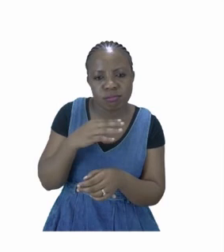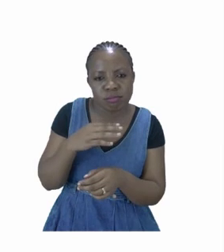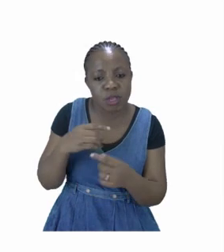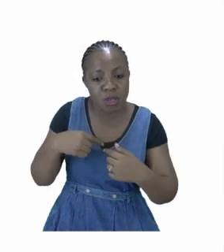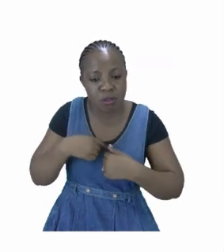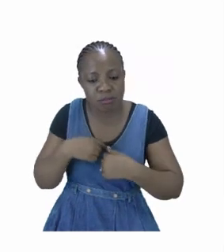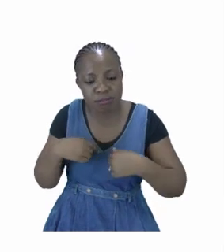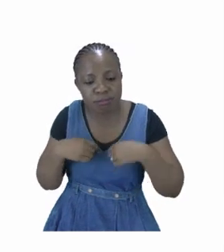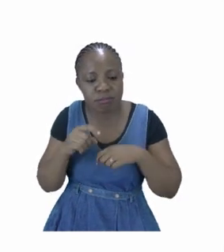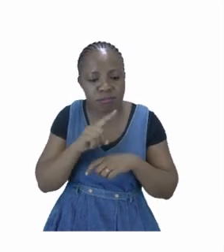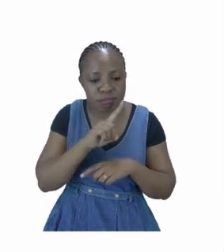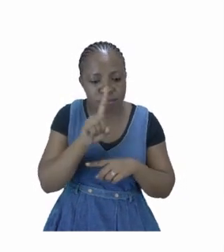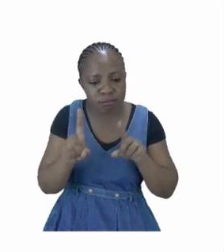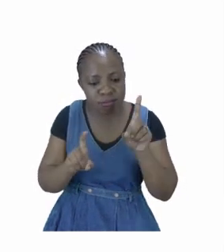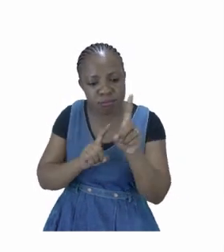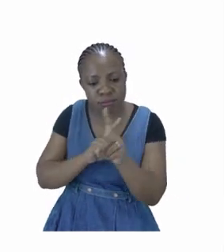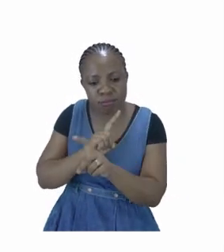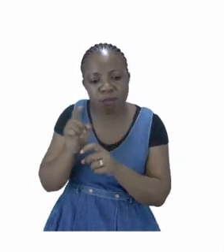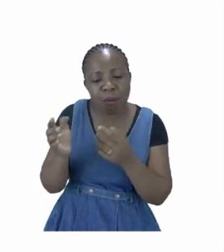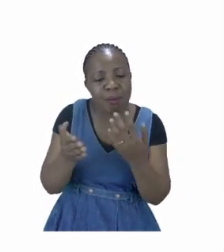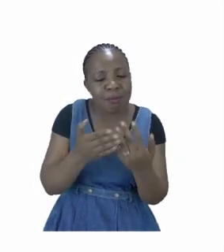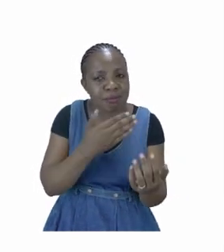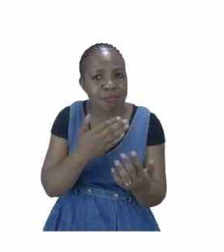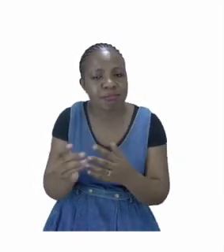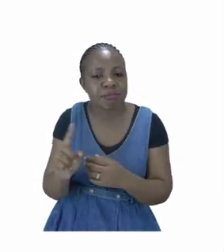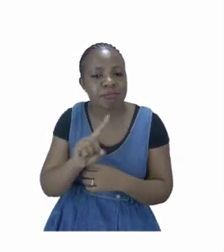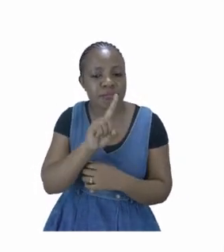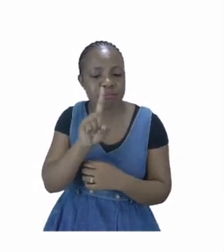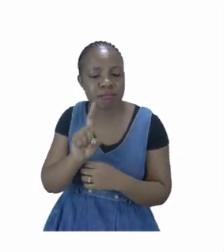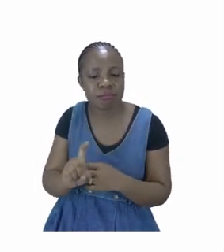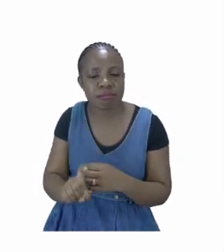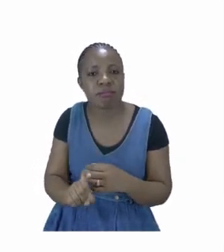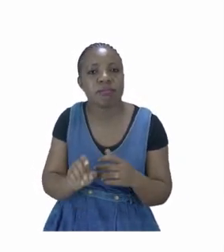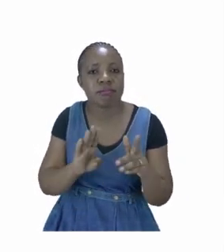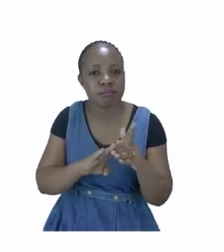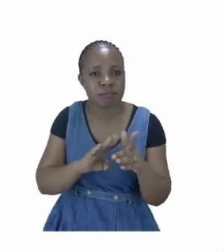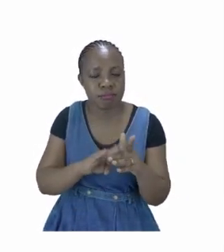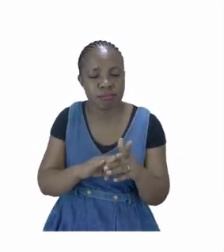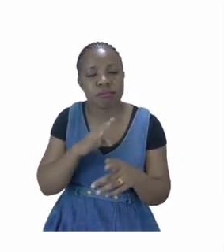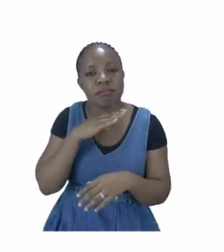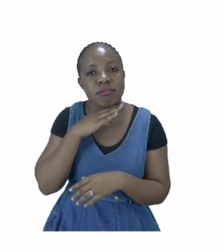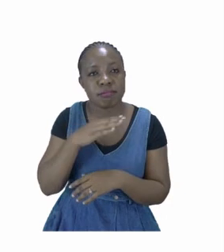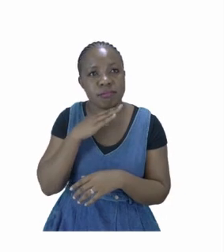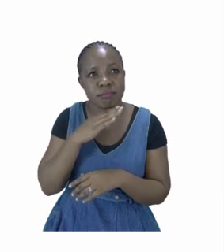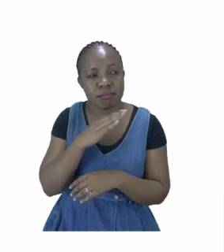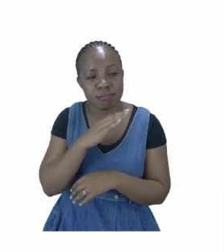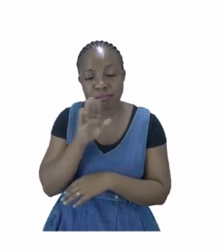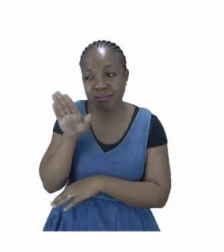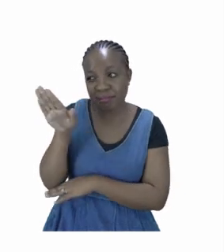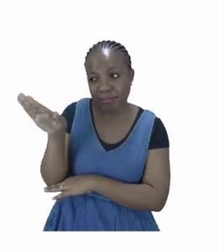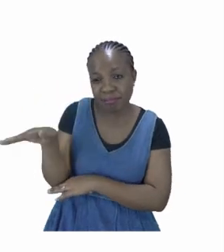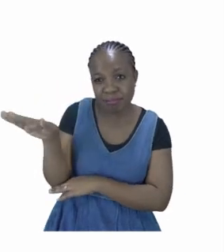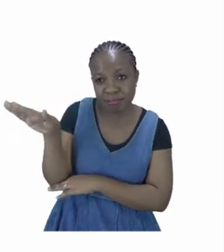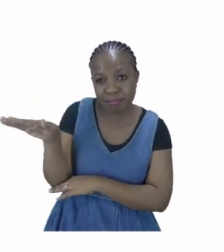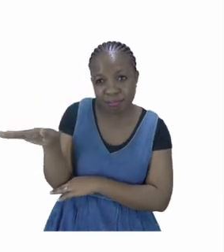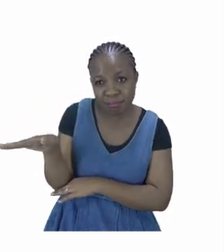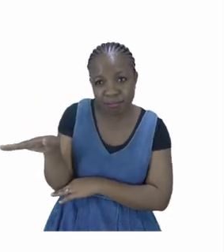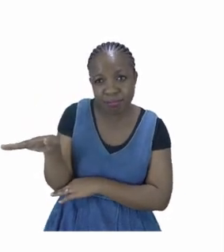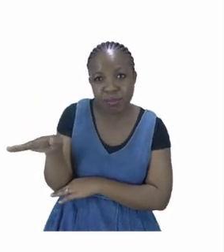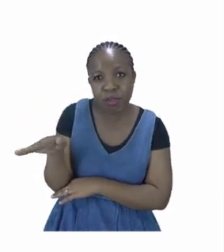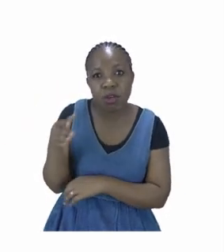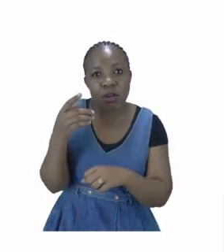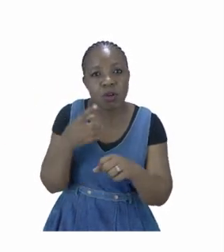questions about the stories. In the afternoon, we often sing